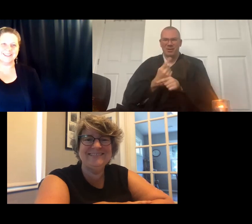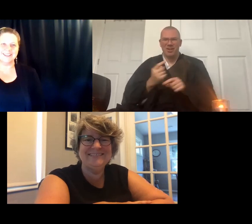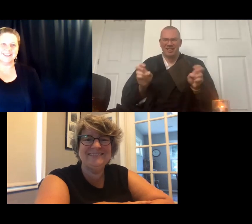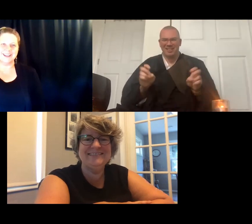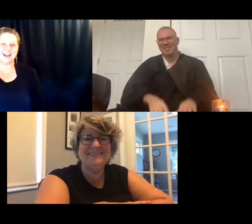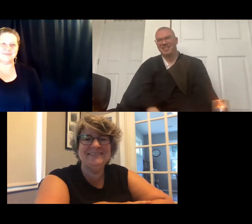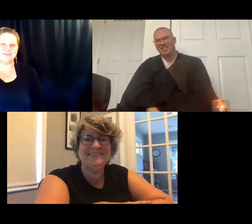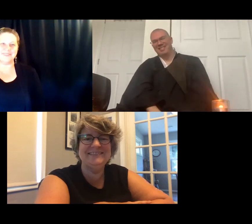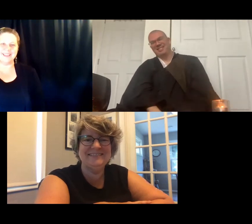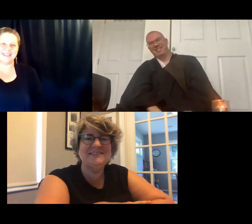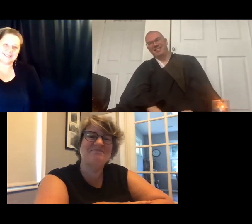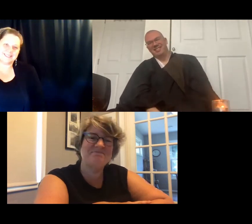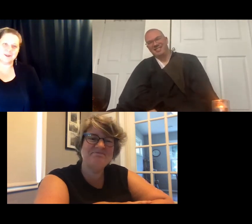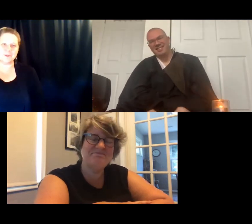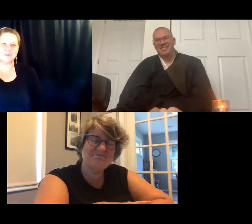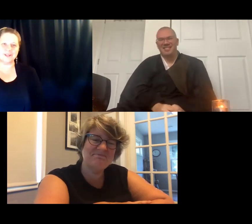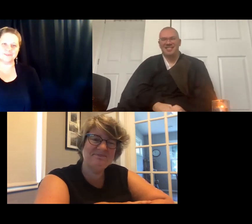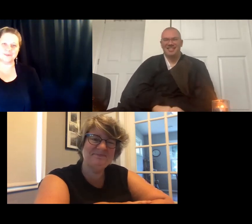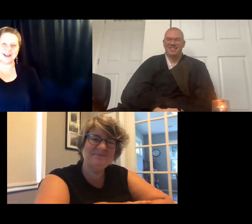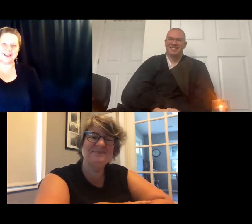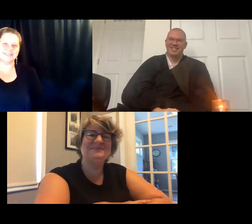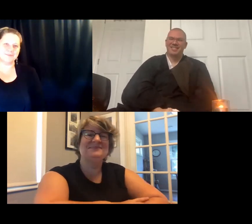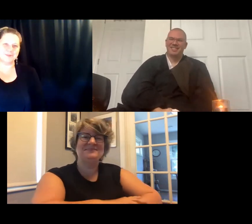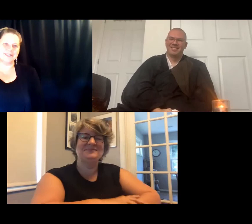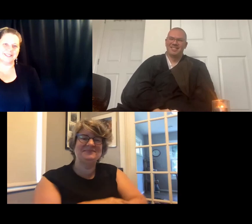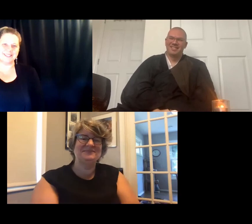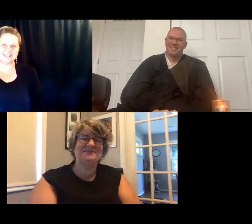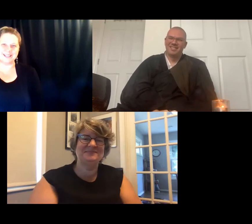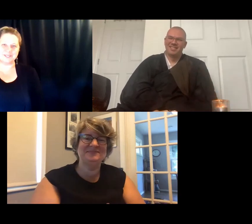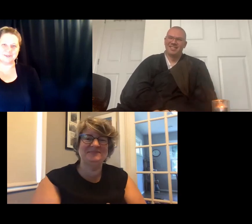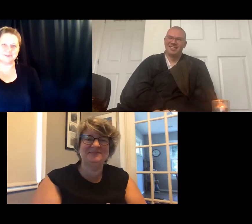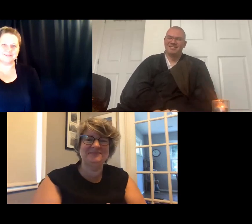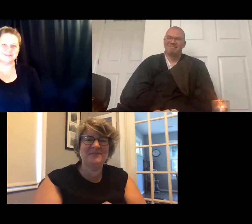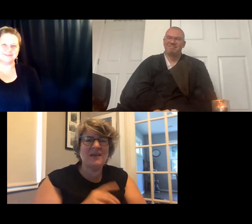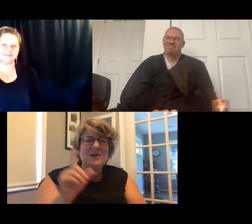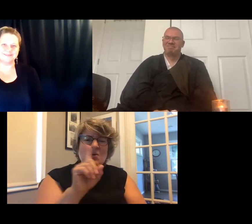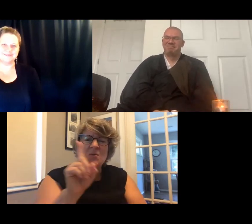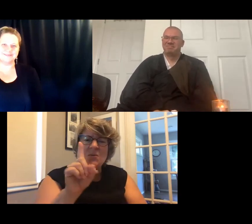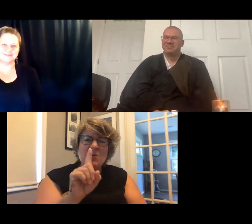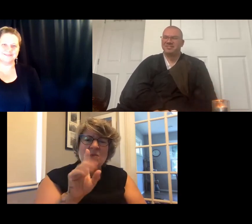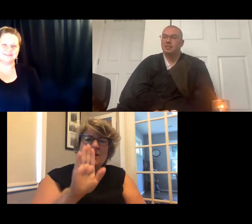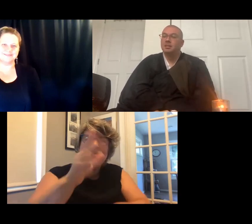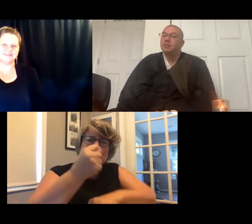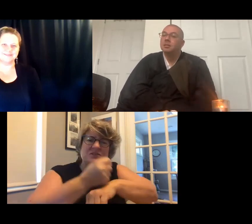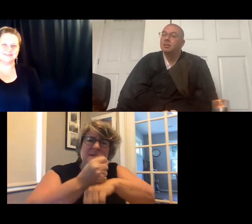that. And that's the whole point of why I'm doing the things that I do.